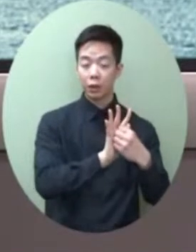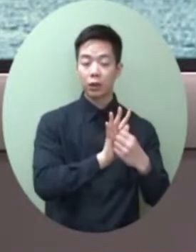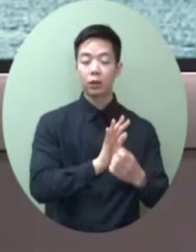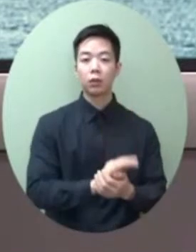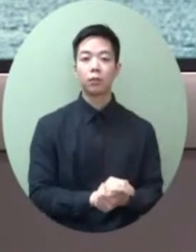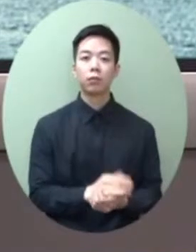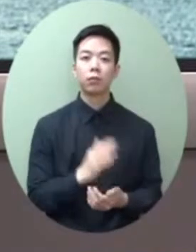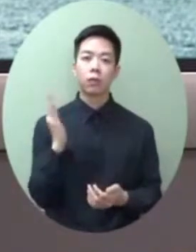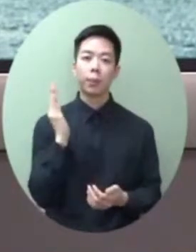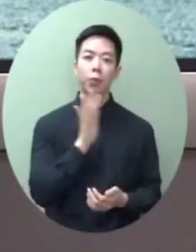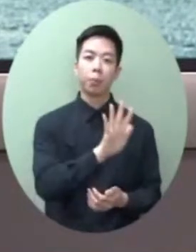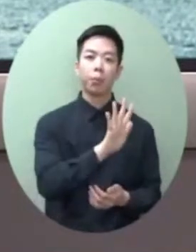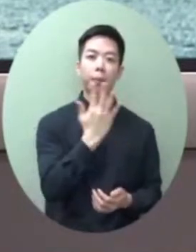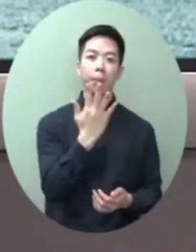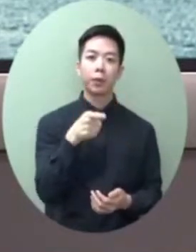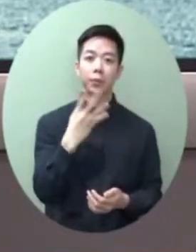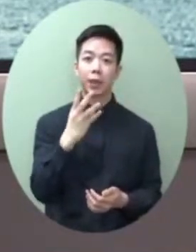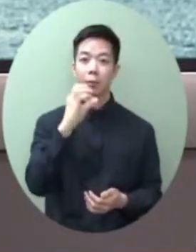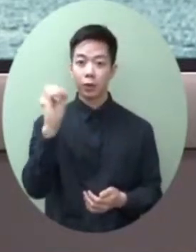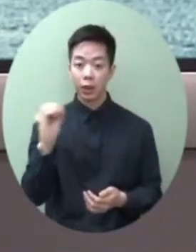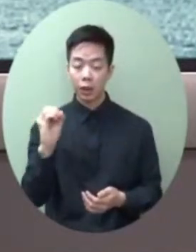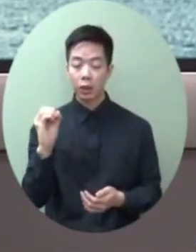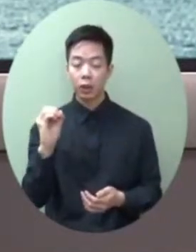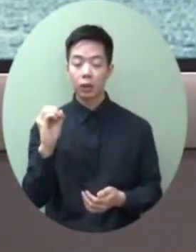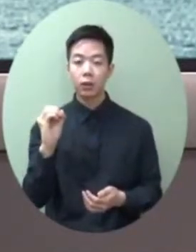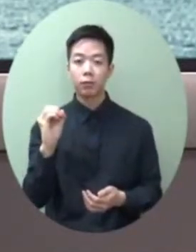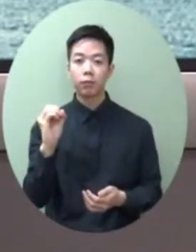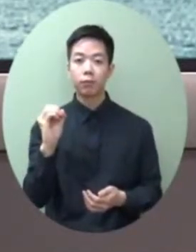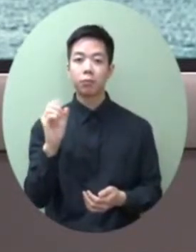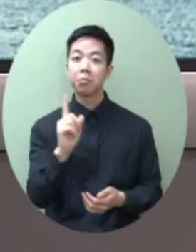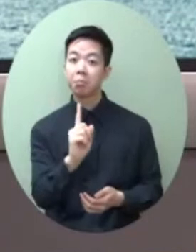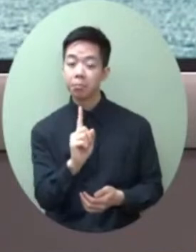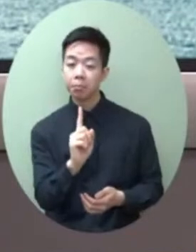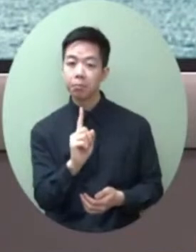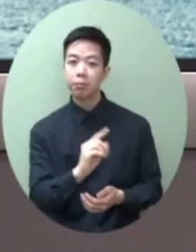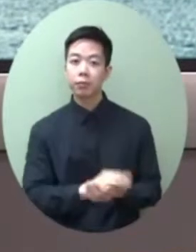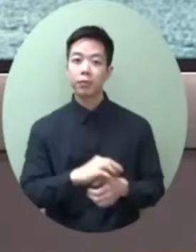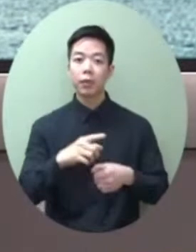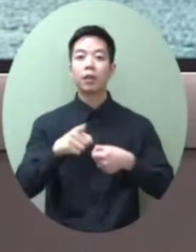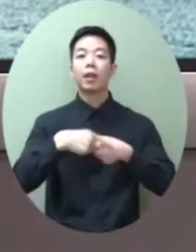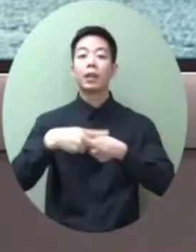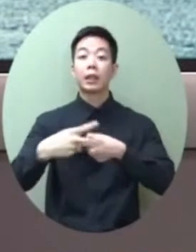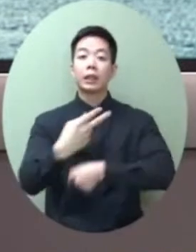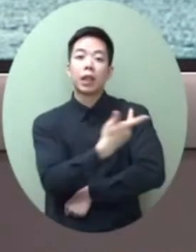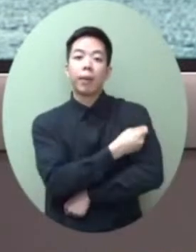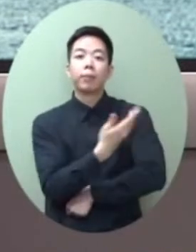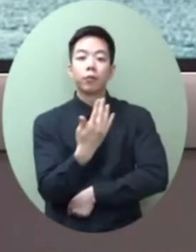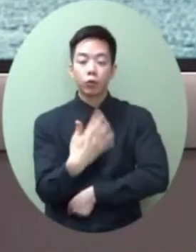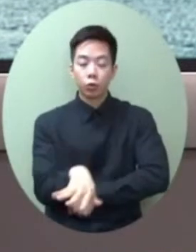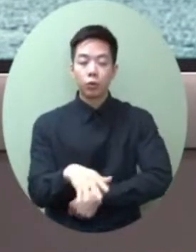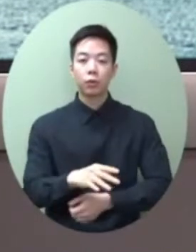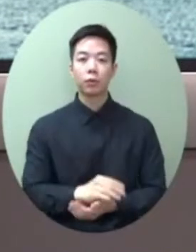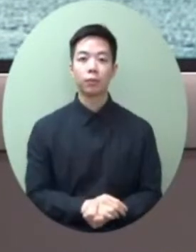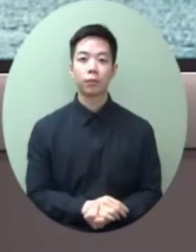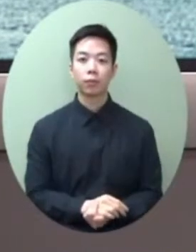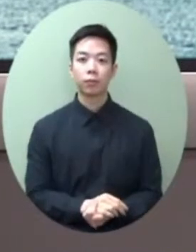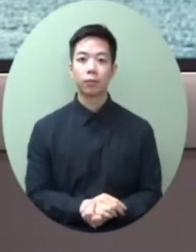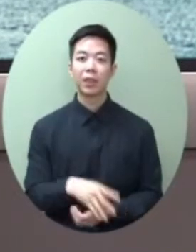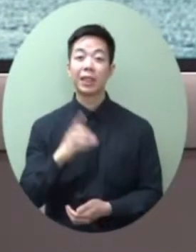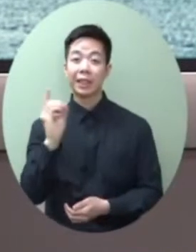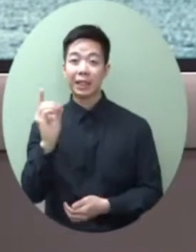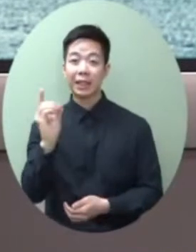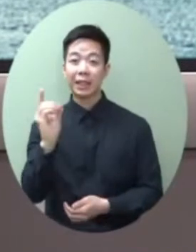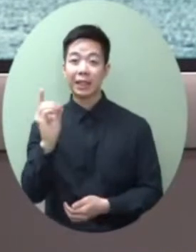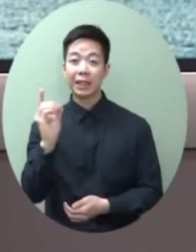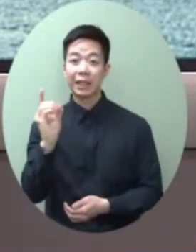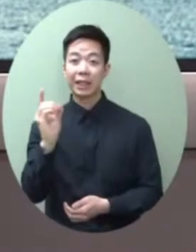For the Omicron cases, 55.4% of those had 2 doses, and